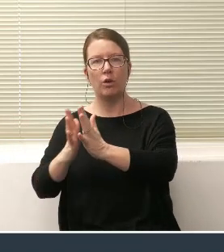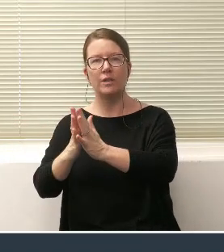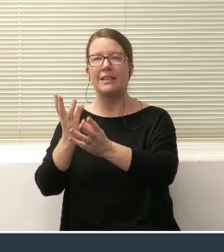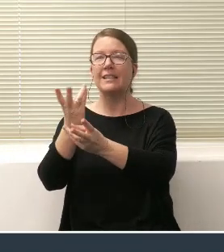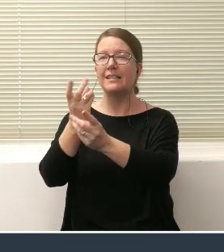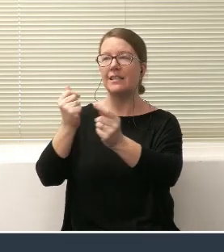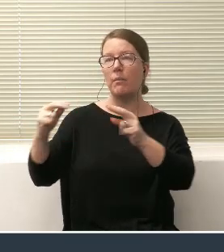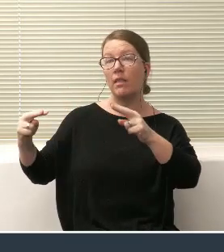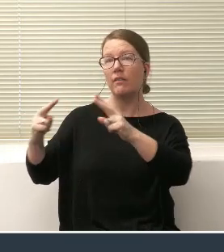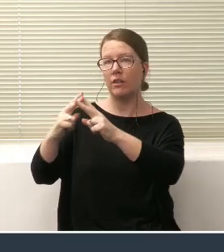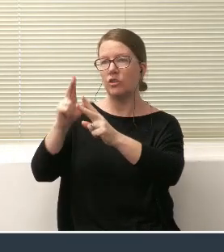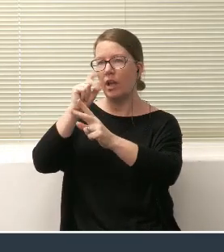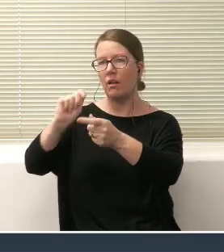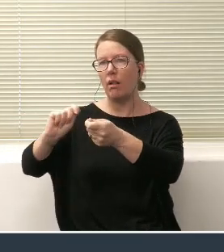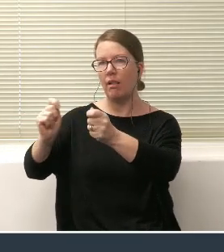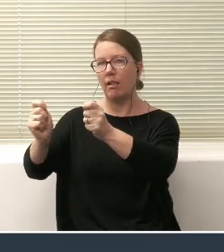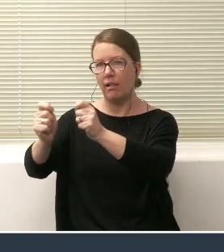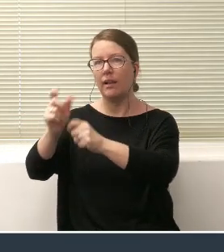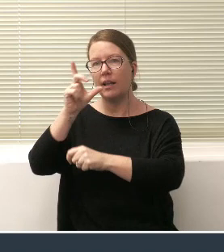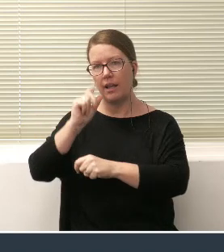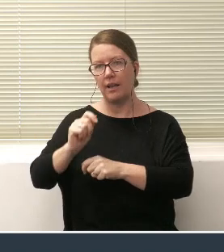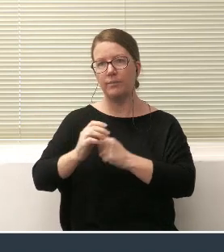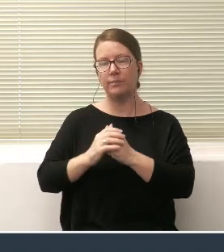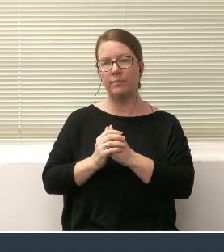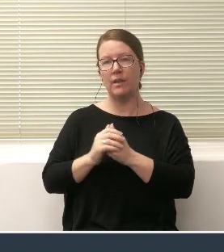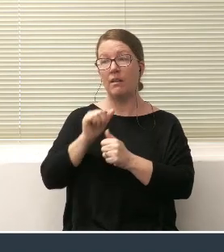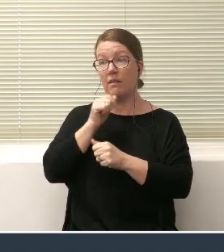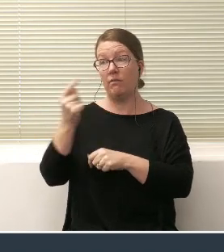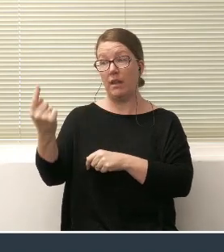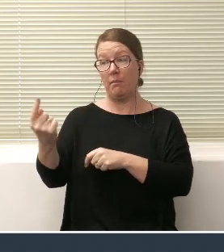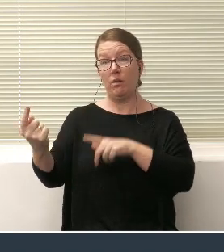some of the villages if that's what the independent delivery partner,